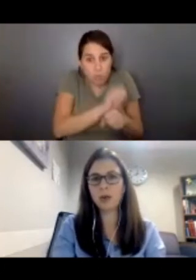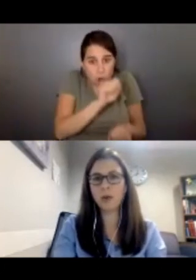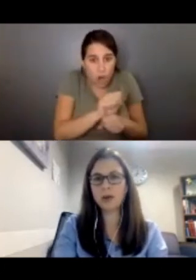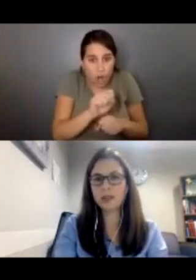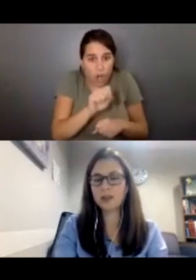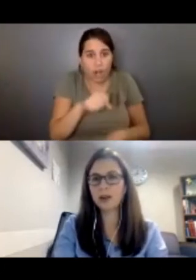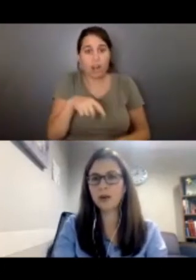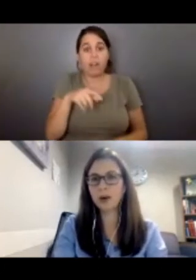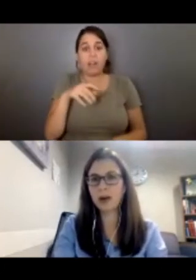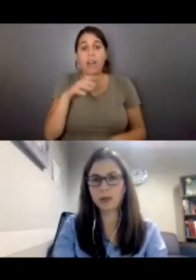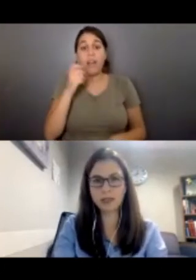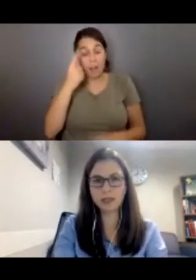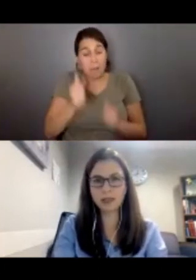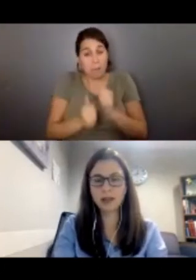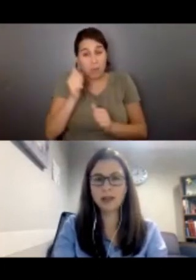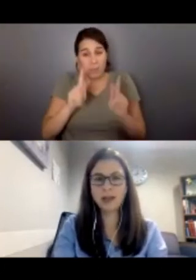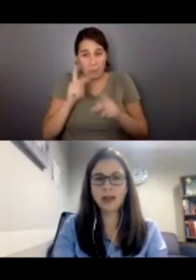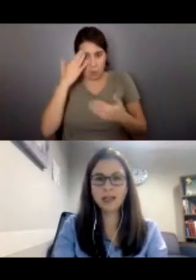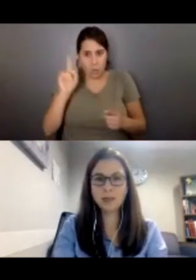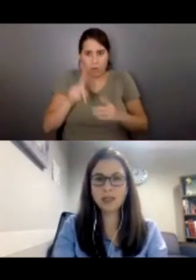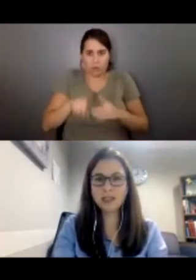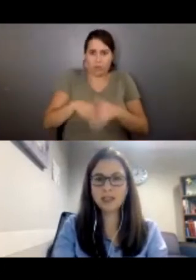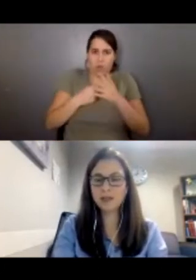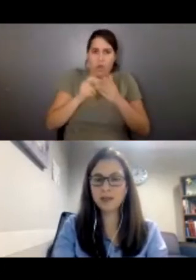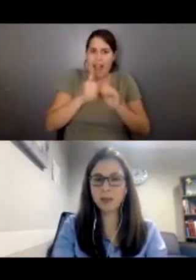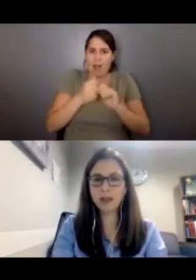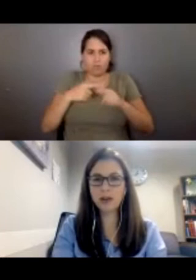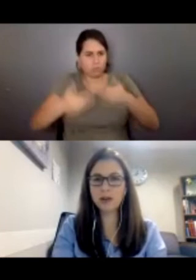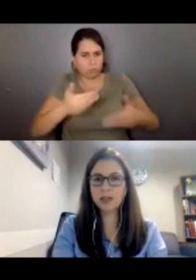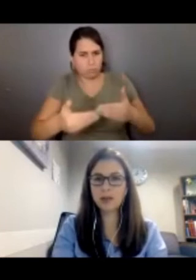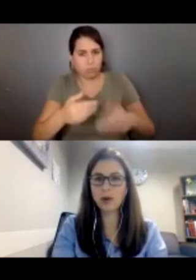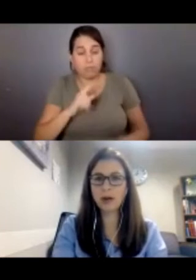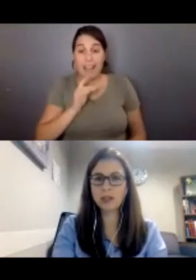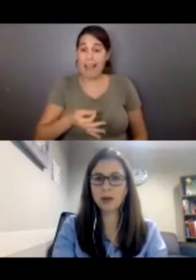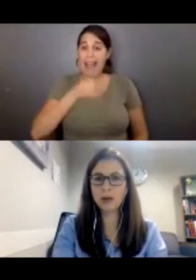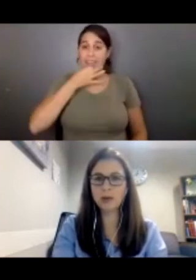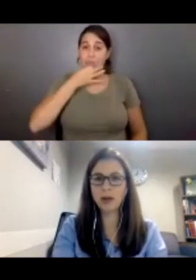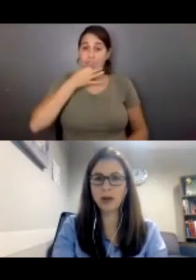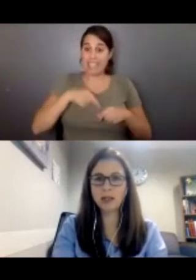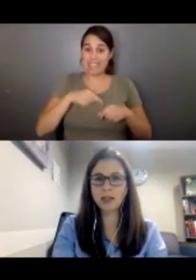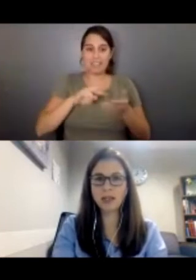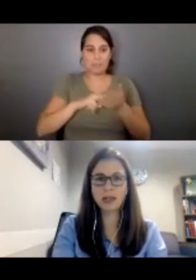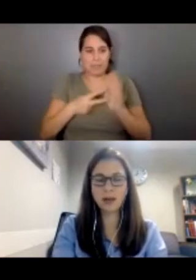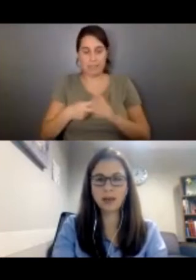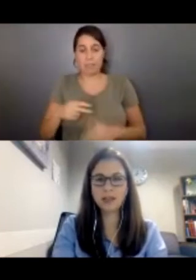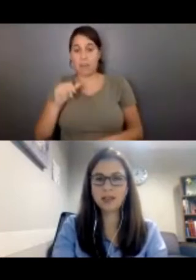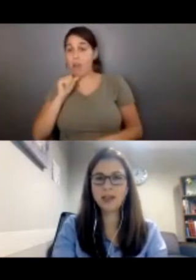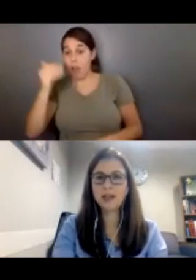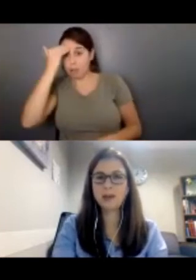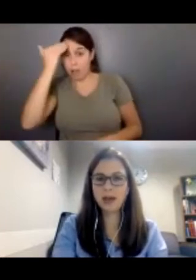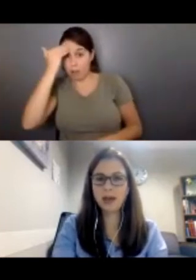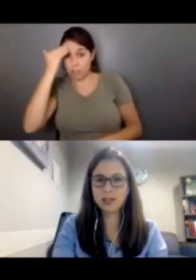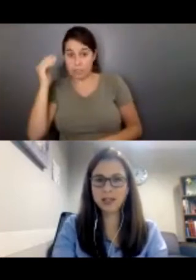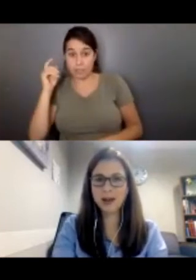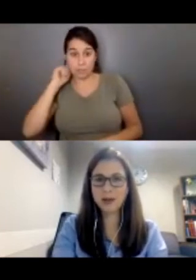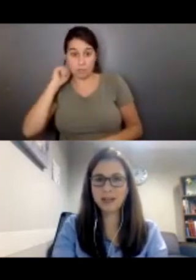not know where to start or how to proceed. Expertise, as the formula goes, requires going from unconscious incompetence